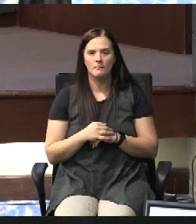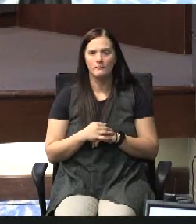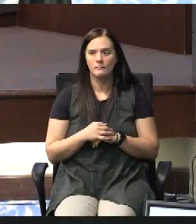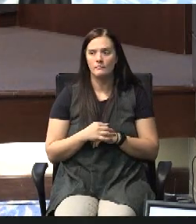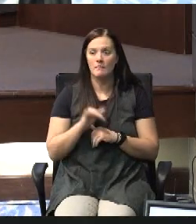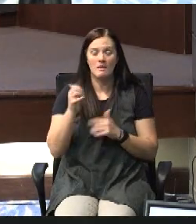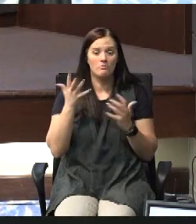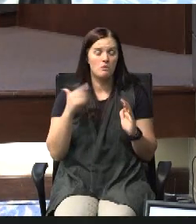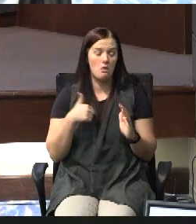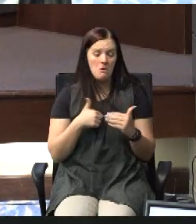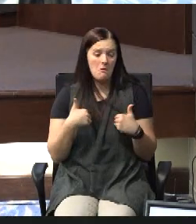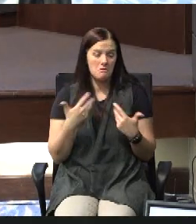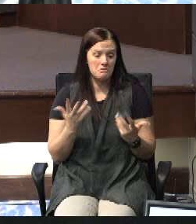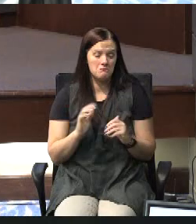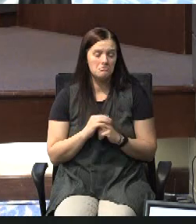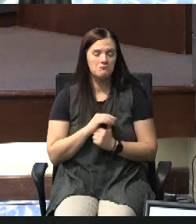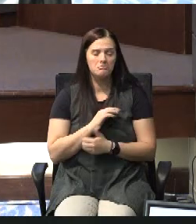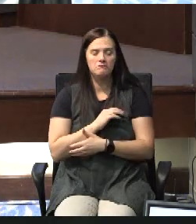And that's all we have.